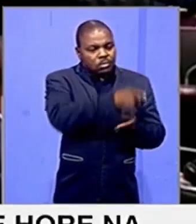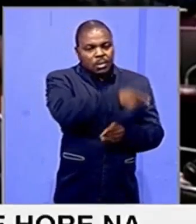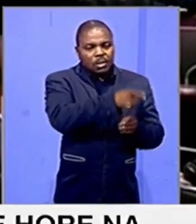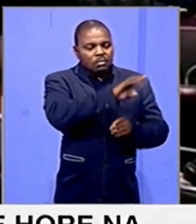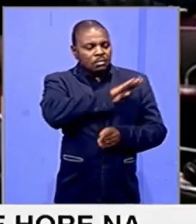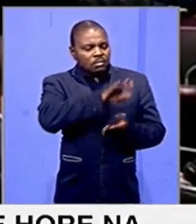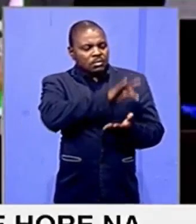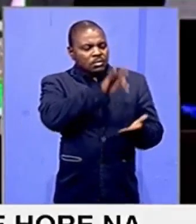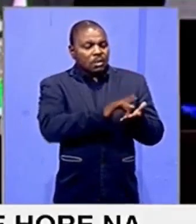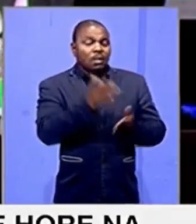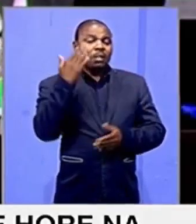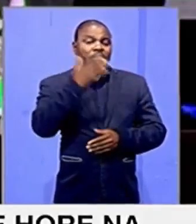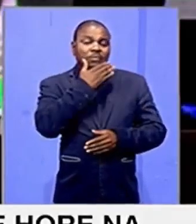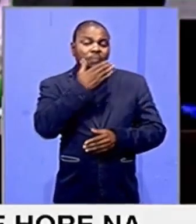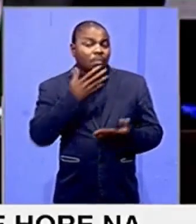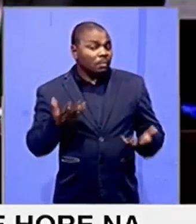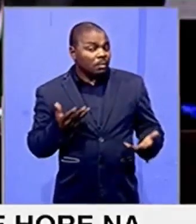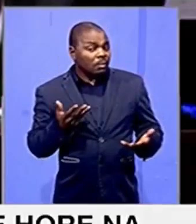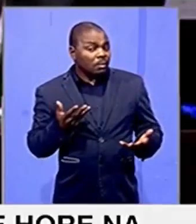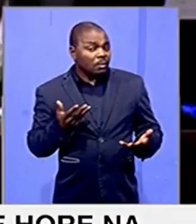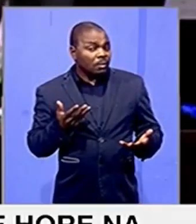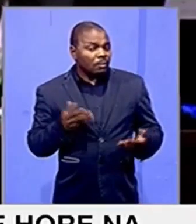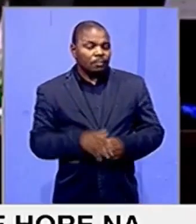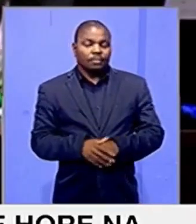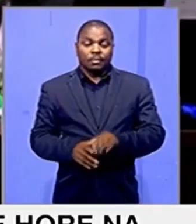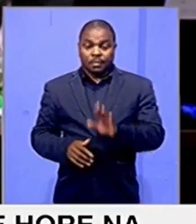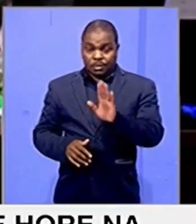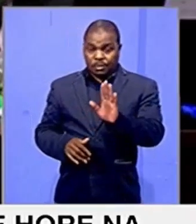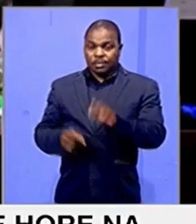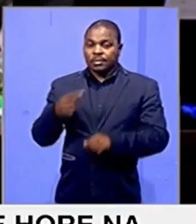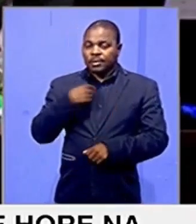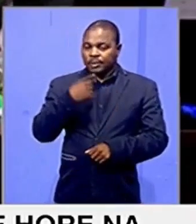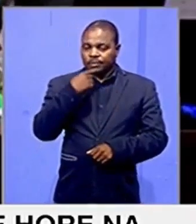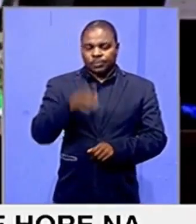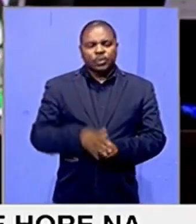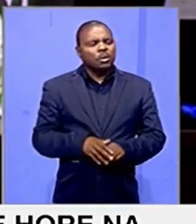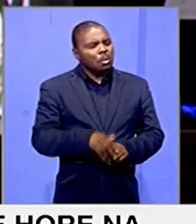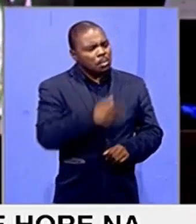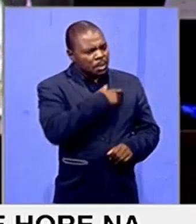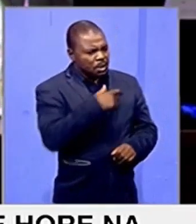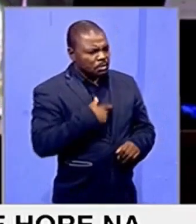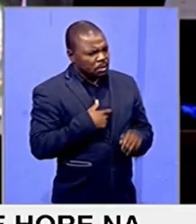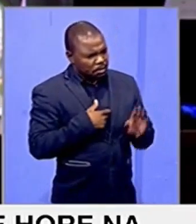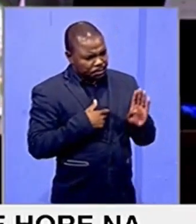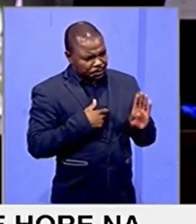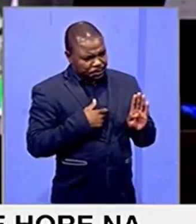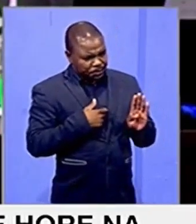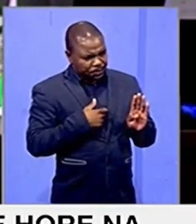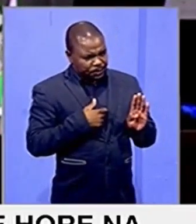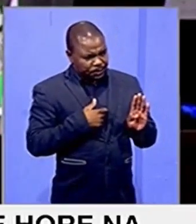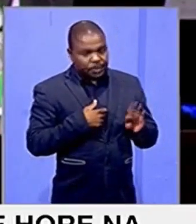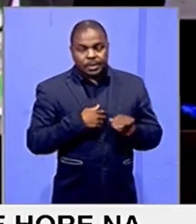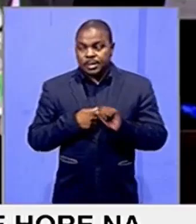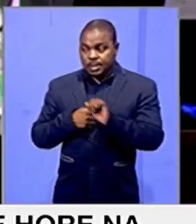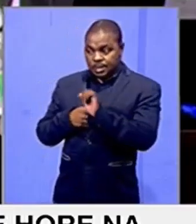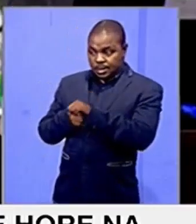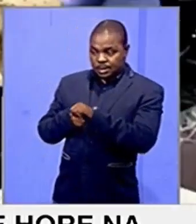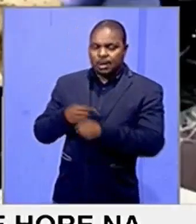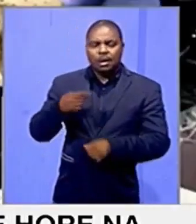December. And let me say, Honorable Mr. President. yes. I'm really